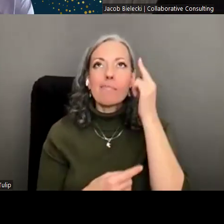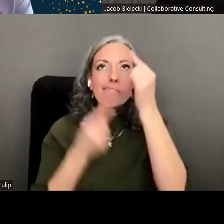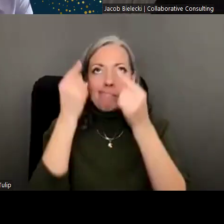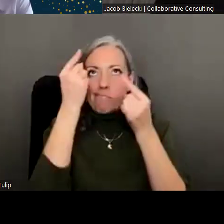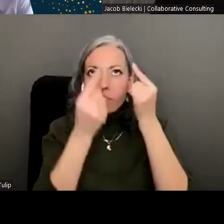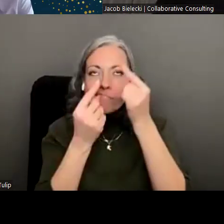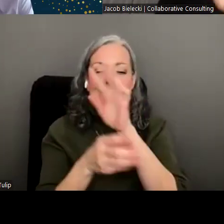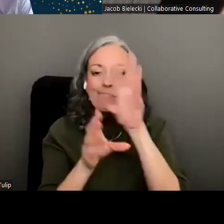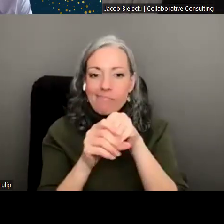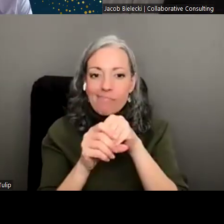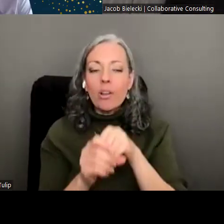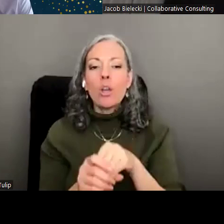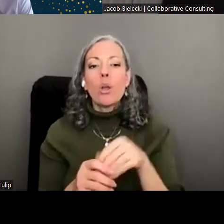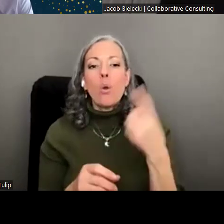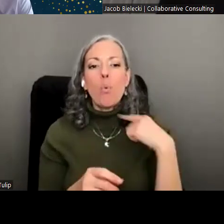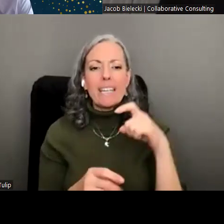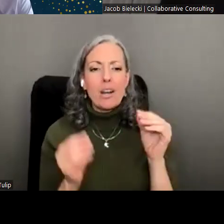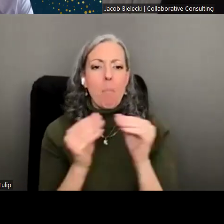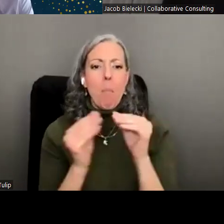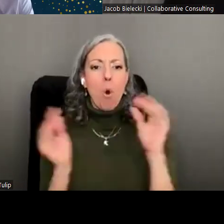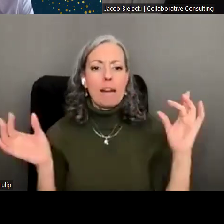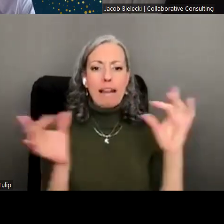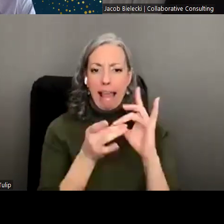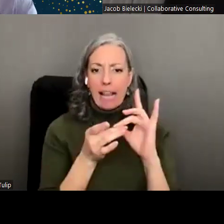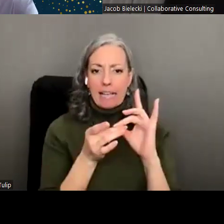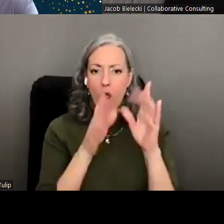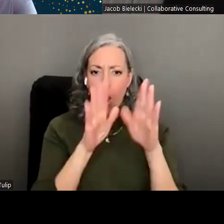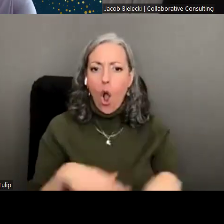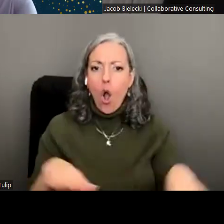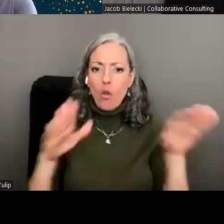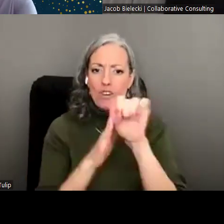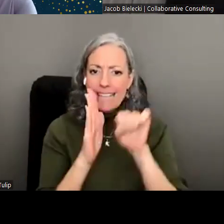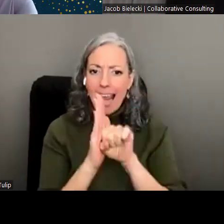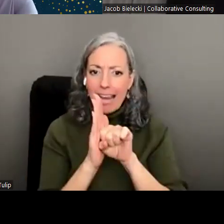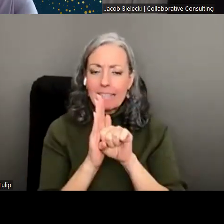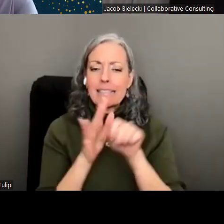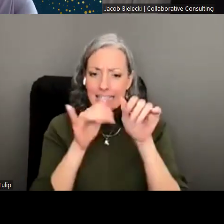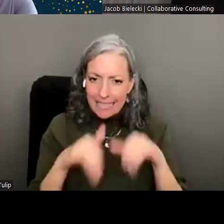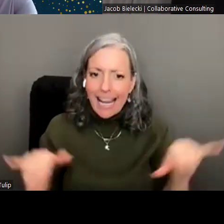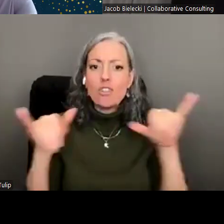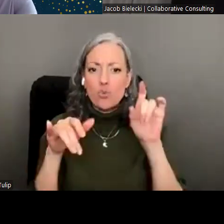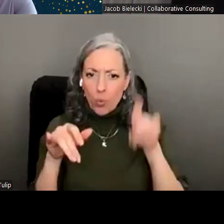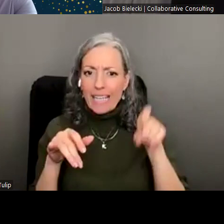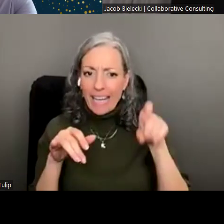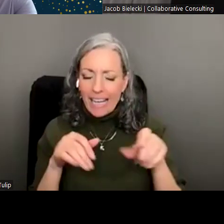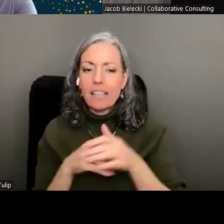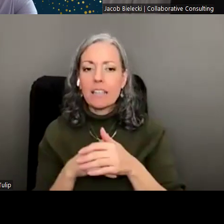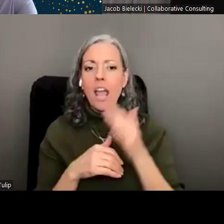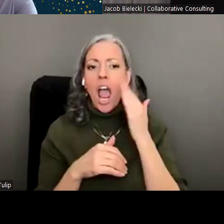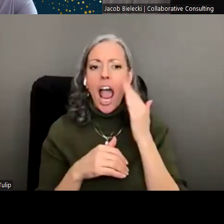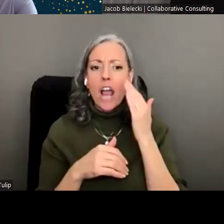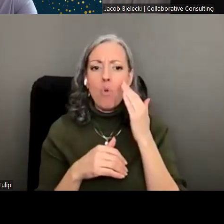we do need a more cohesive service system across the state and standards. I know this will